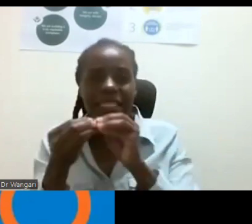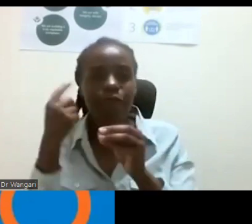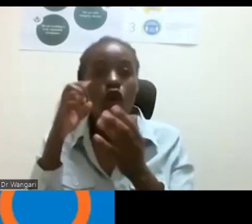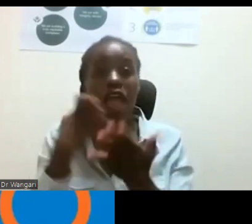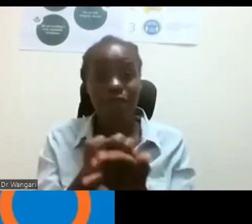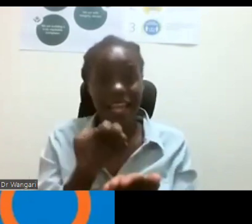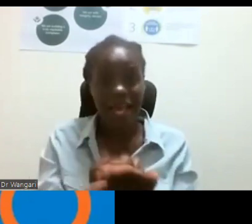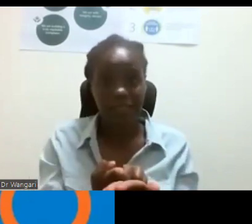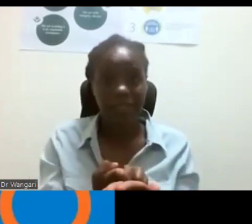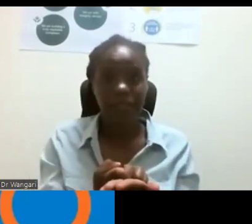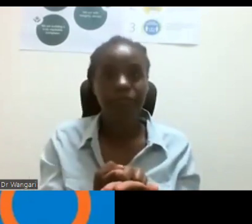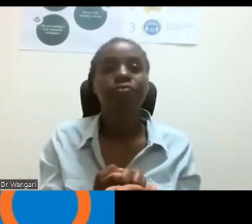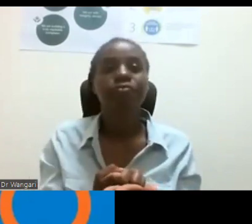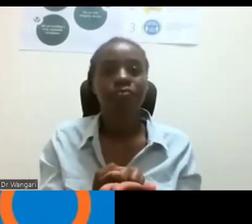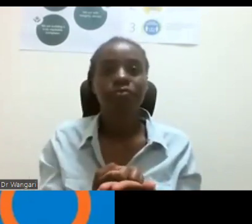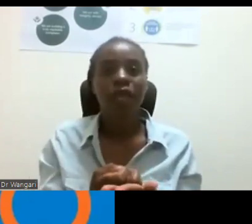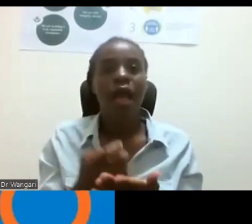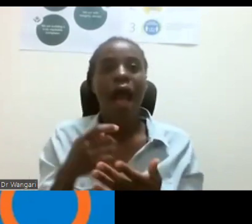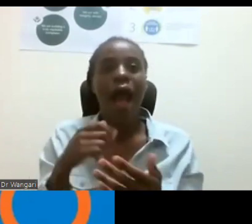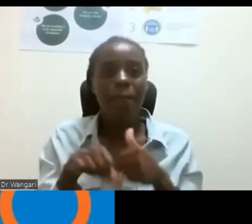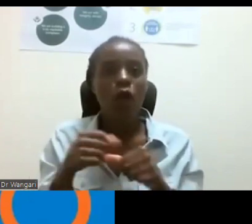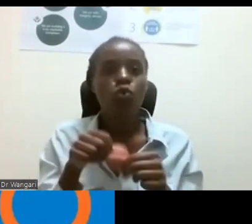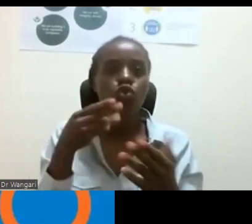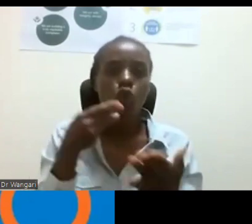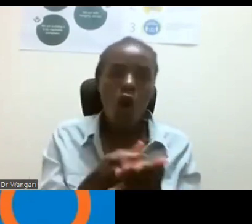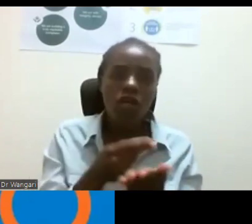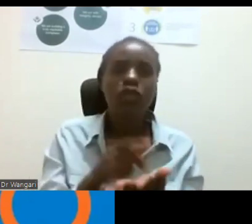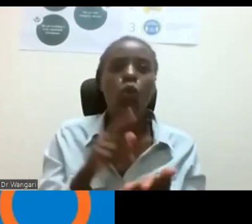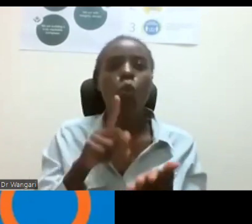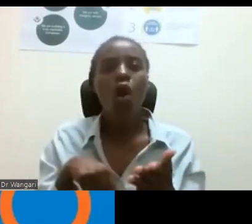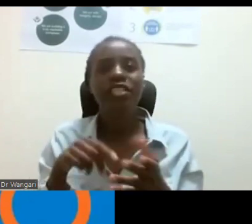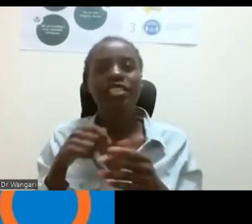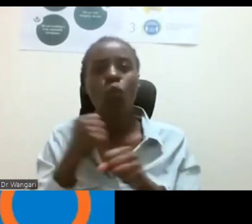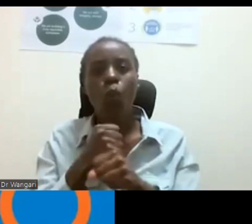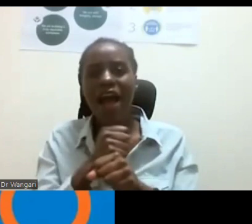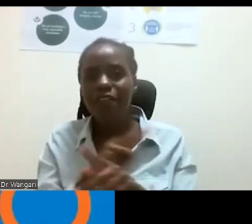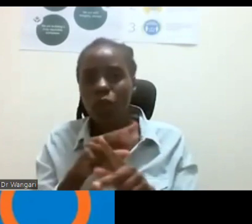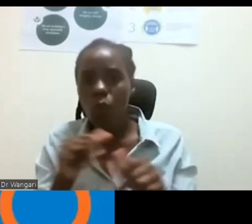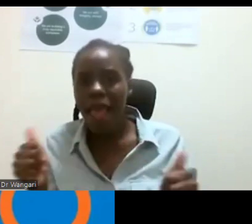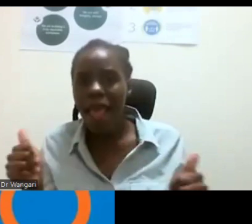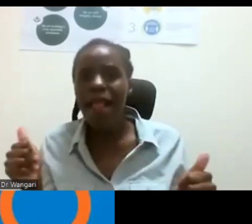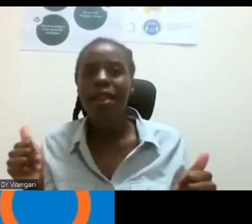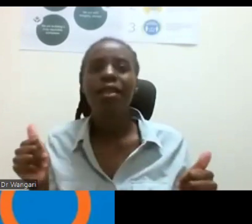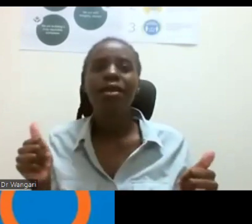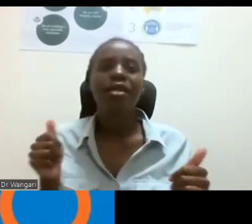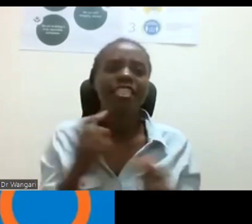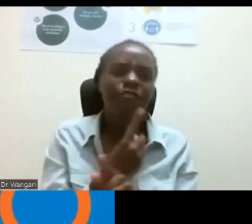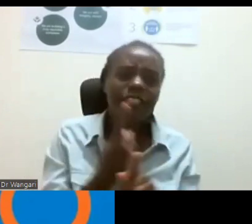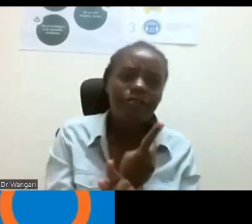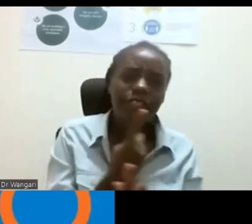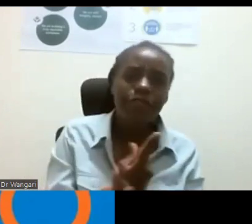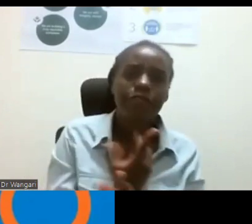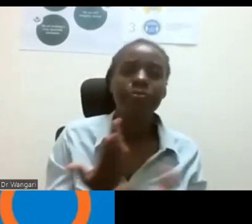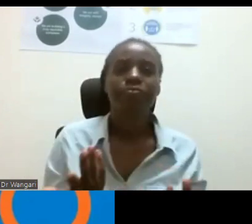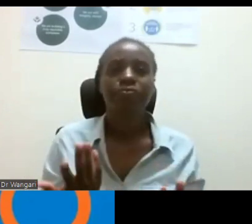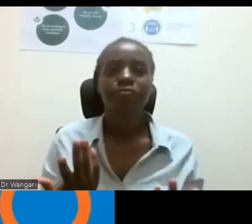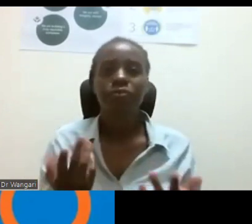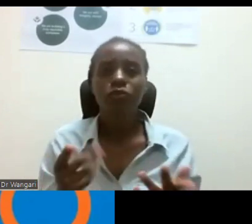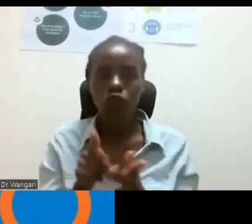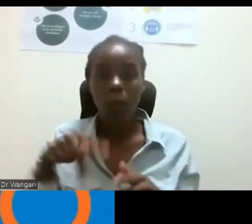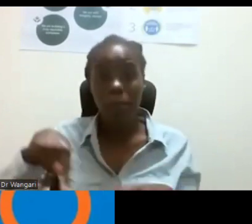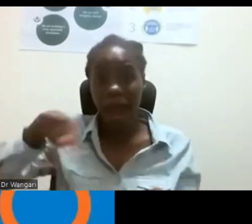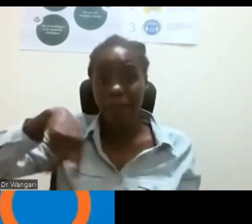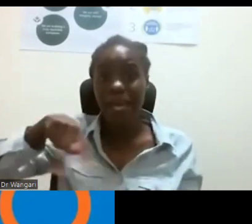burden, costs, around what works to end FGM. It's supporting the generation of evidence. And also we do primary research as